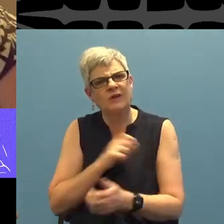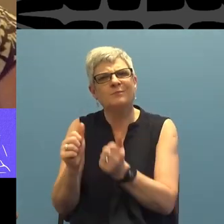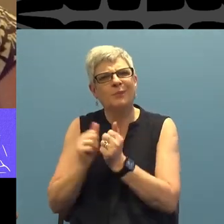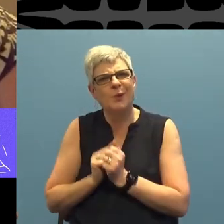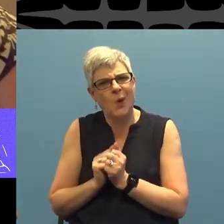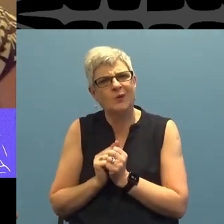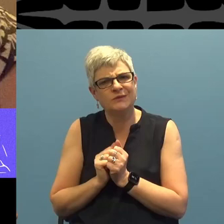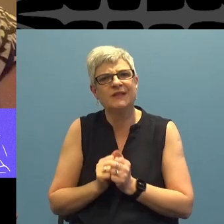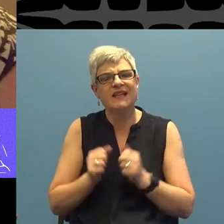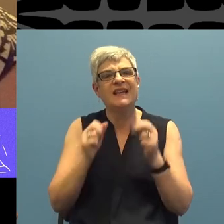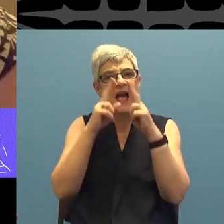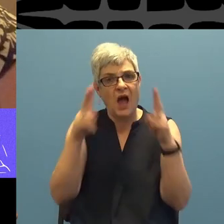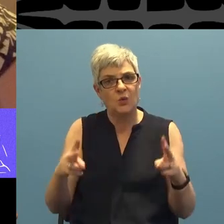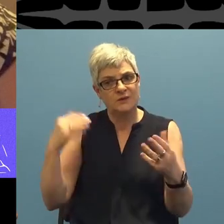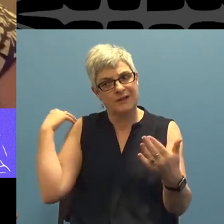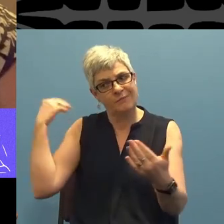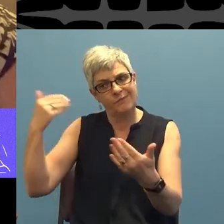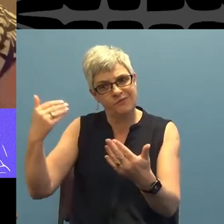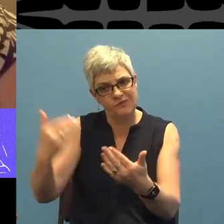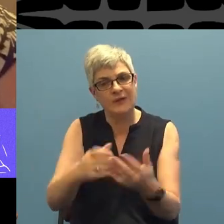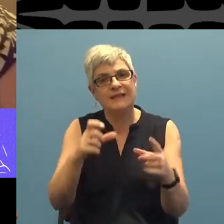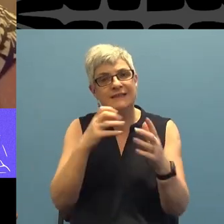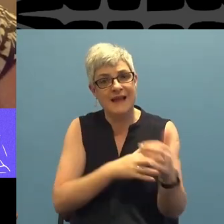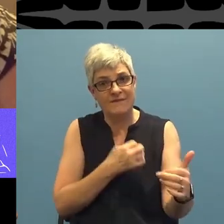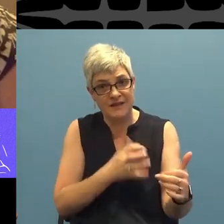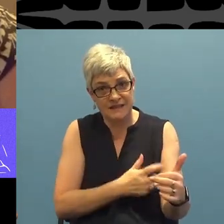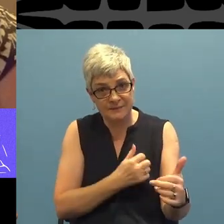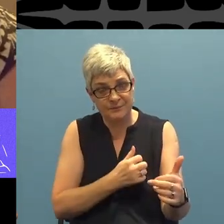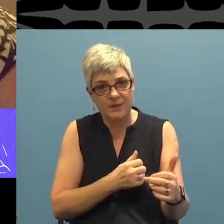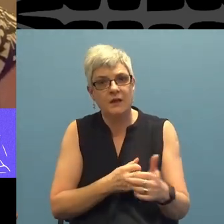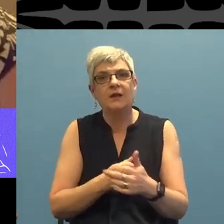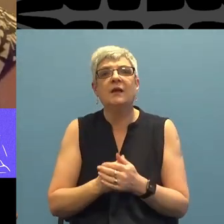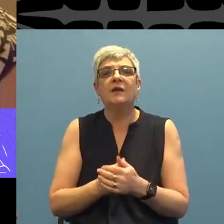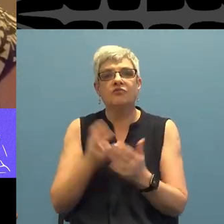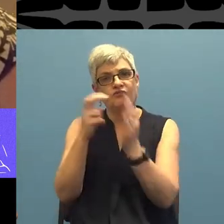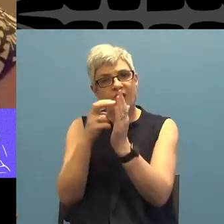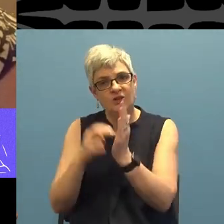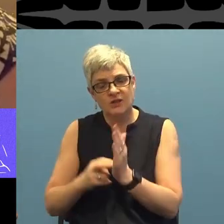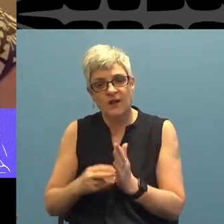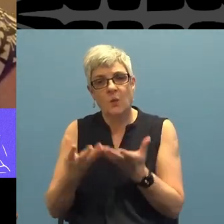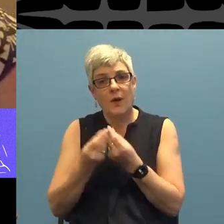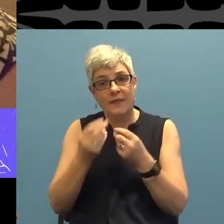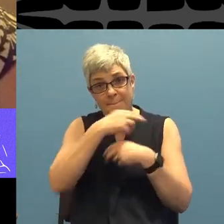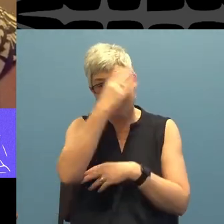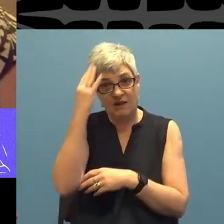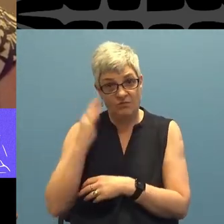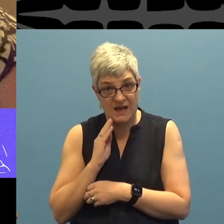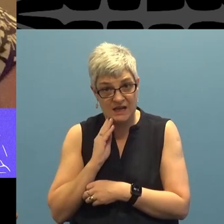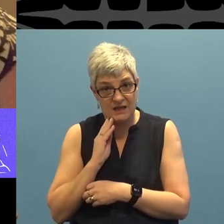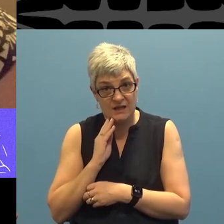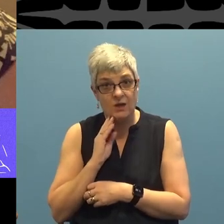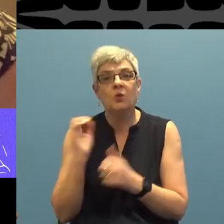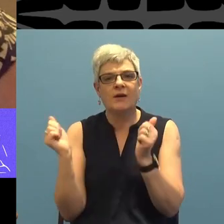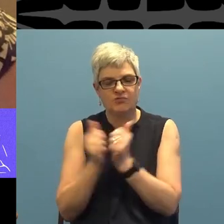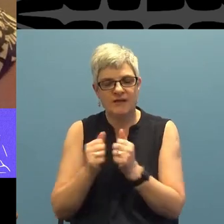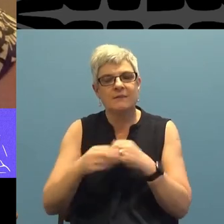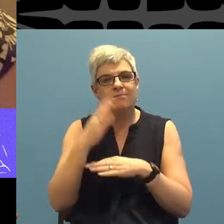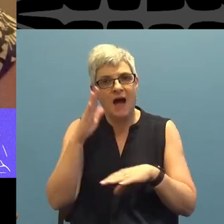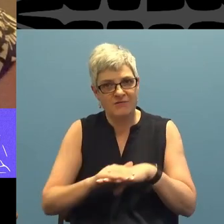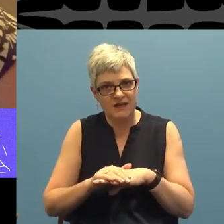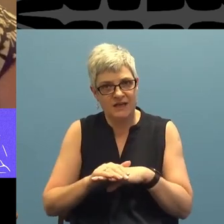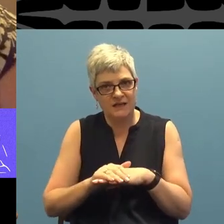house and the line of David. He went there to register with Mary, who was pledged to be married to him and was expecting a